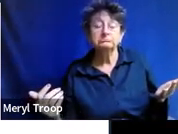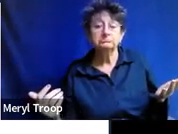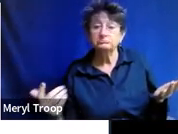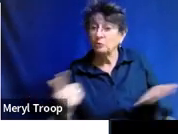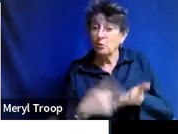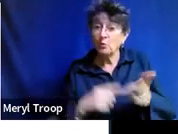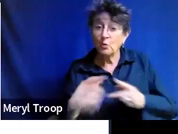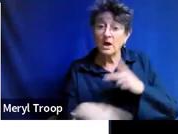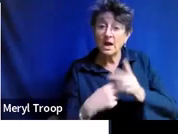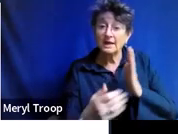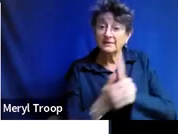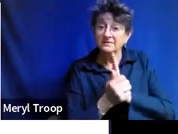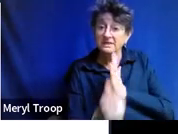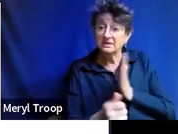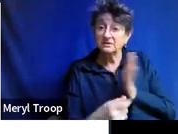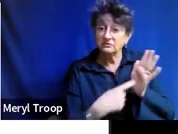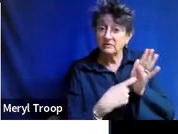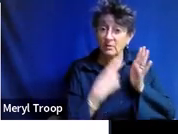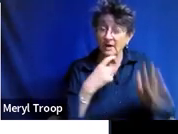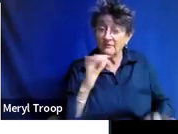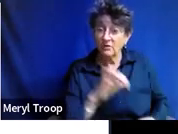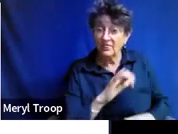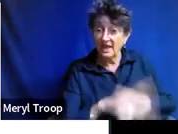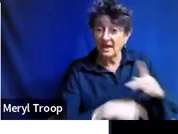what kind of skills do you need to do that?